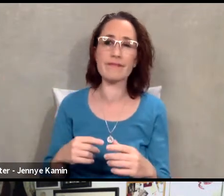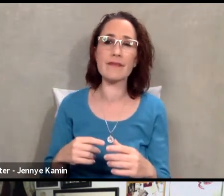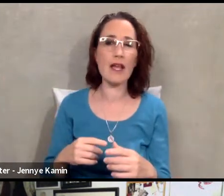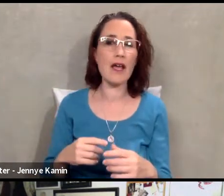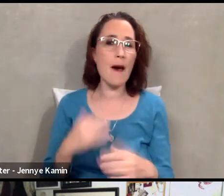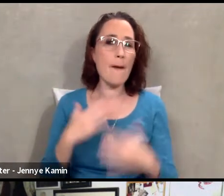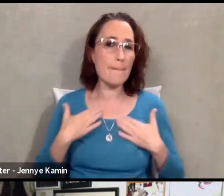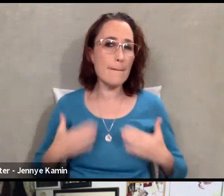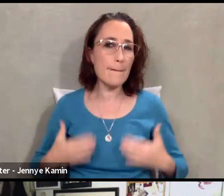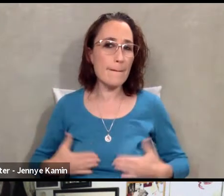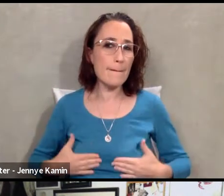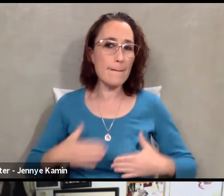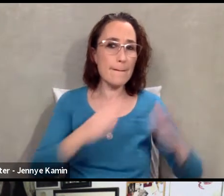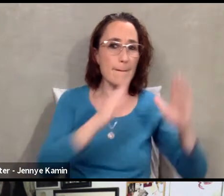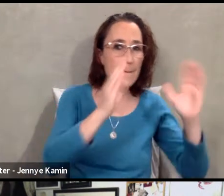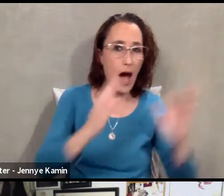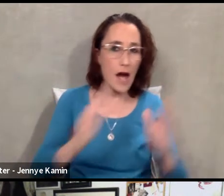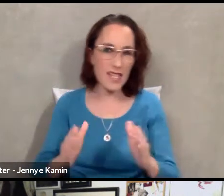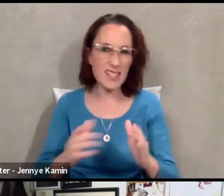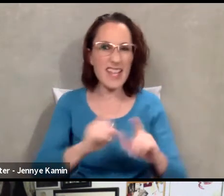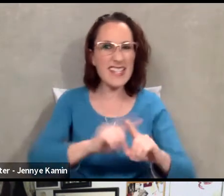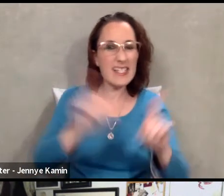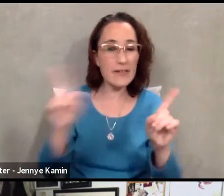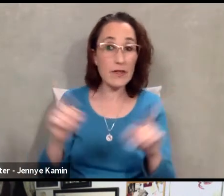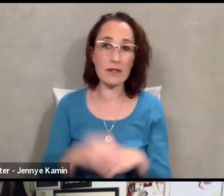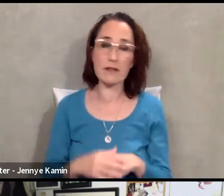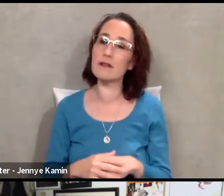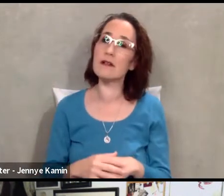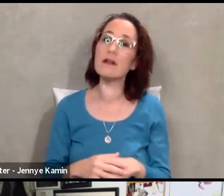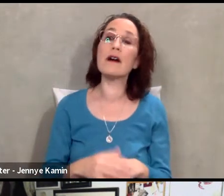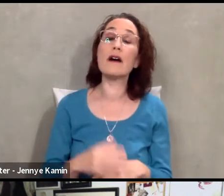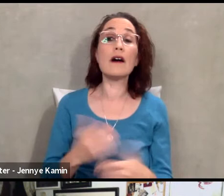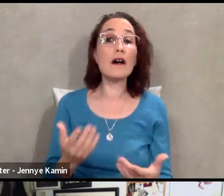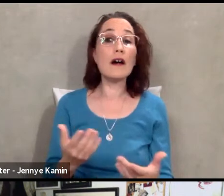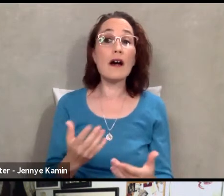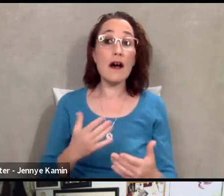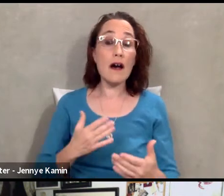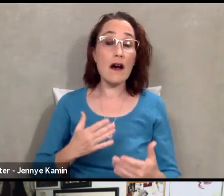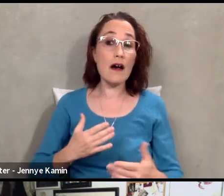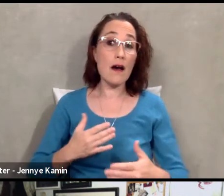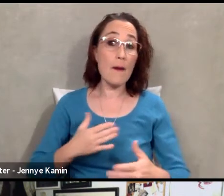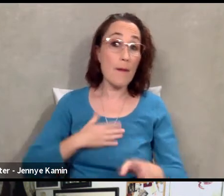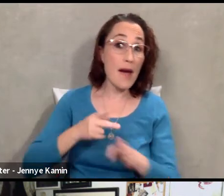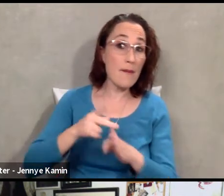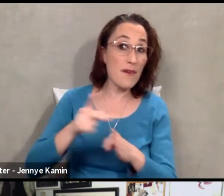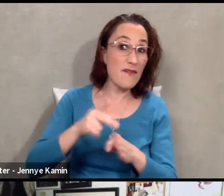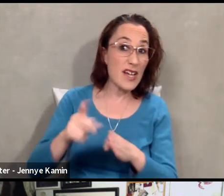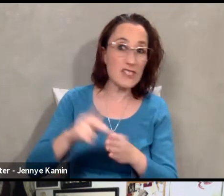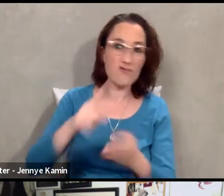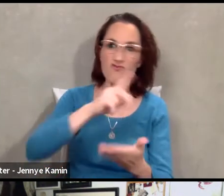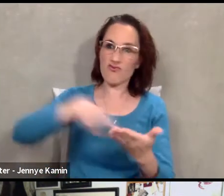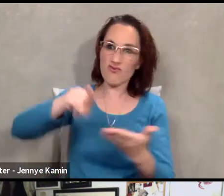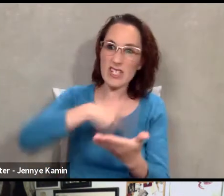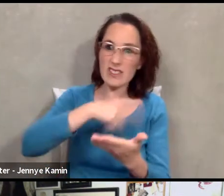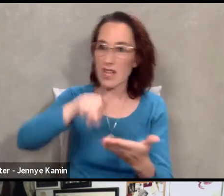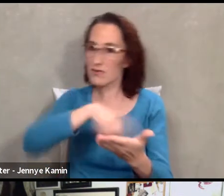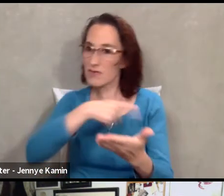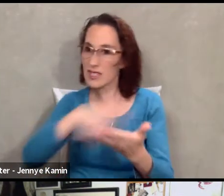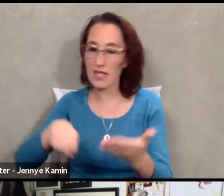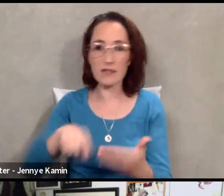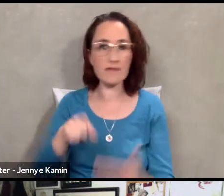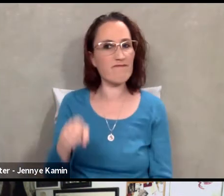was getting so much criticism and pushback from my profession that I shouldn't be doing this, that I'd never have a